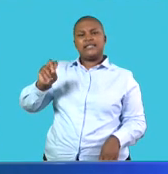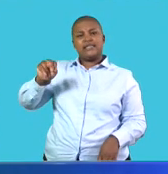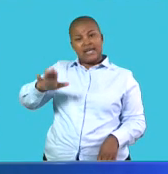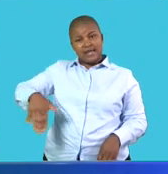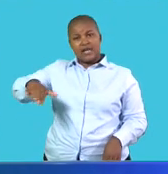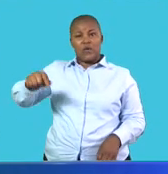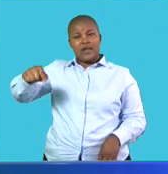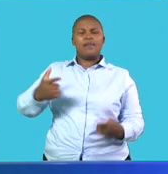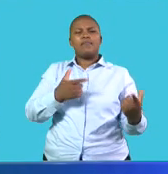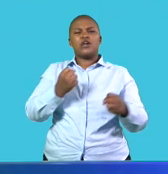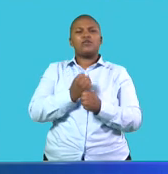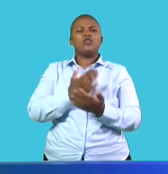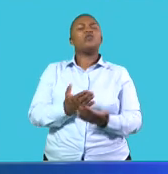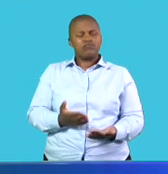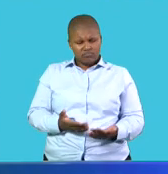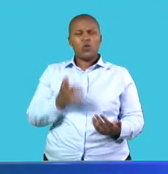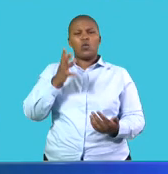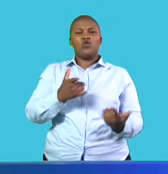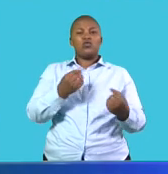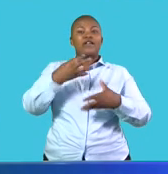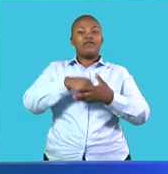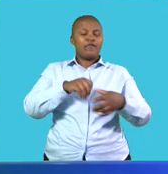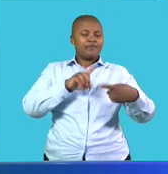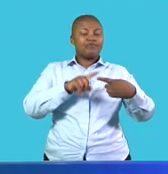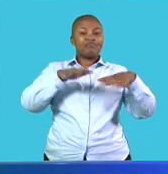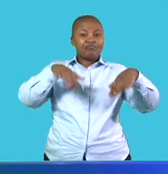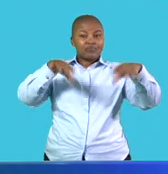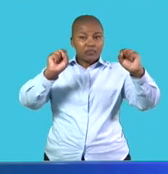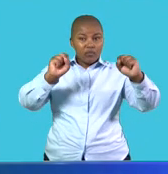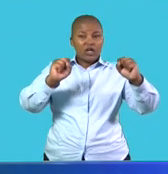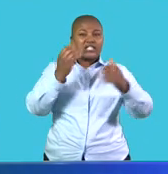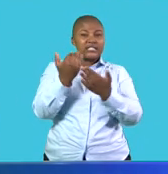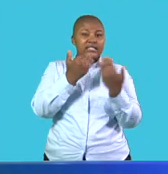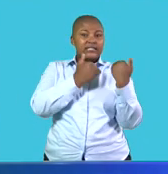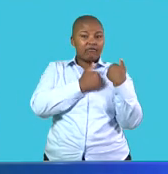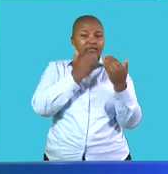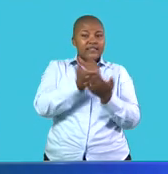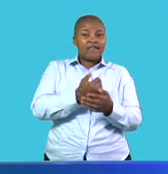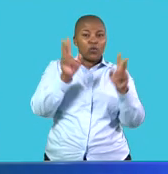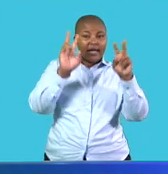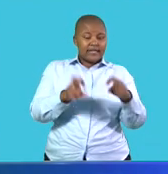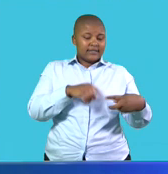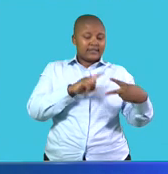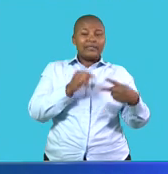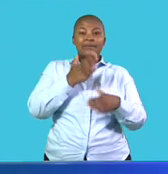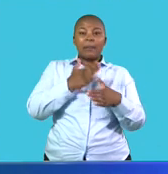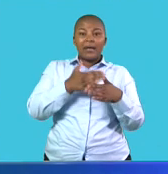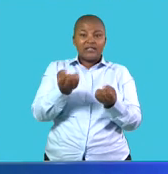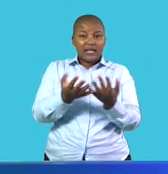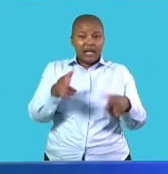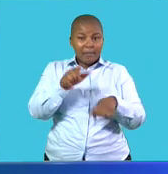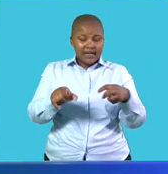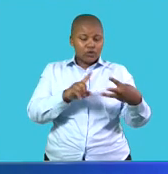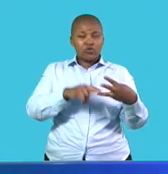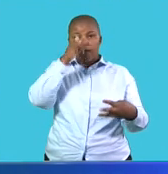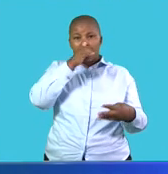ezinkulu ezine, kubalwa-ke ukucinywa konga kogesi, ukwentuleka kwemisebenzi, ubugebengu ngokunjalo